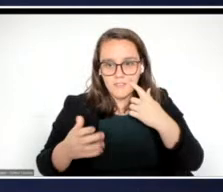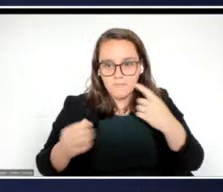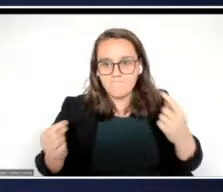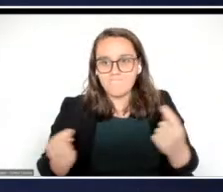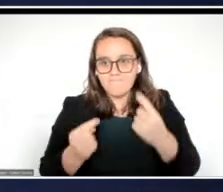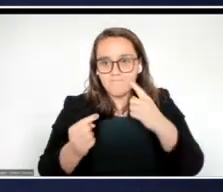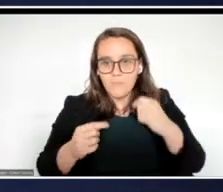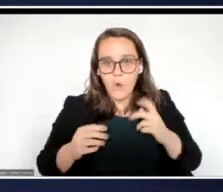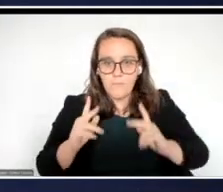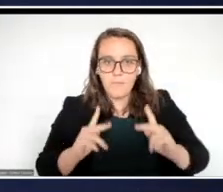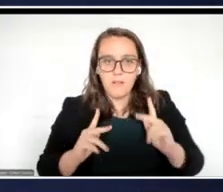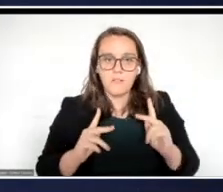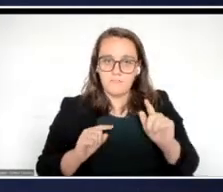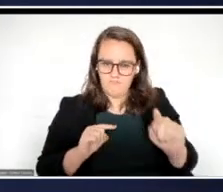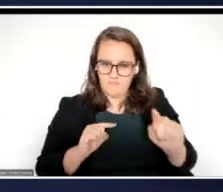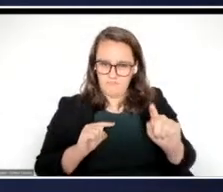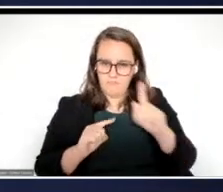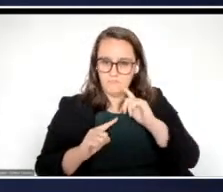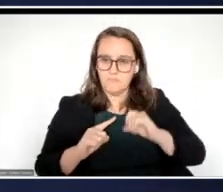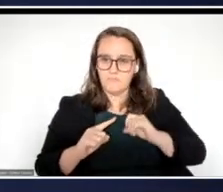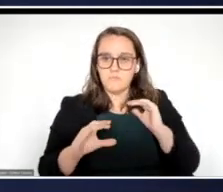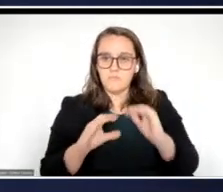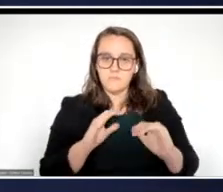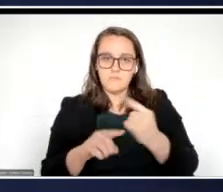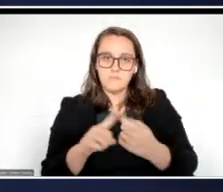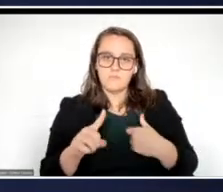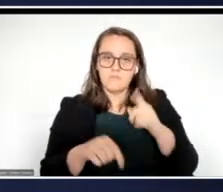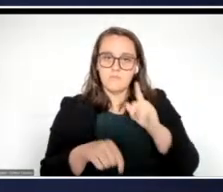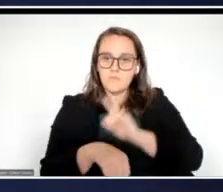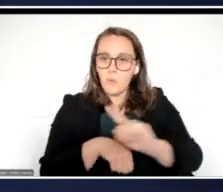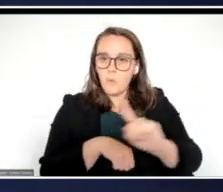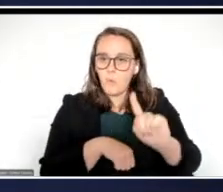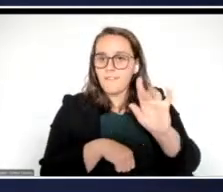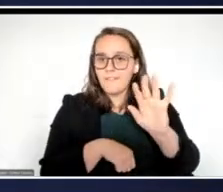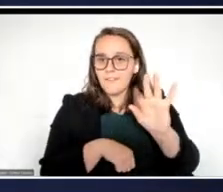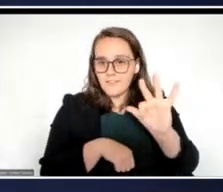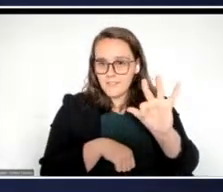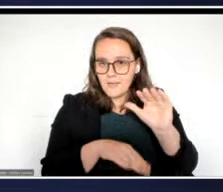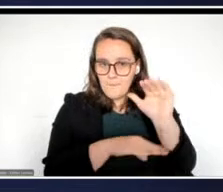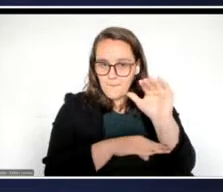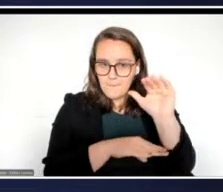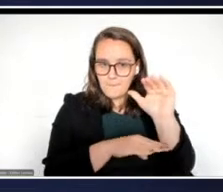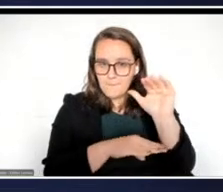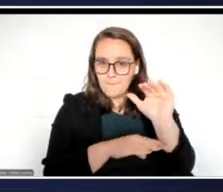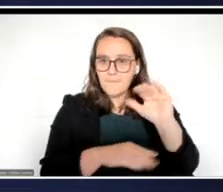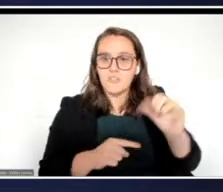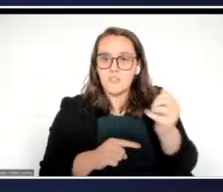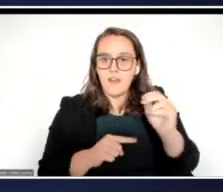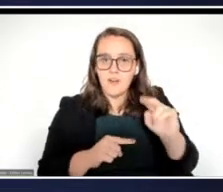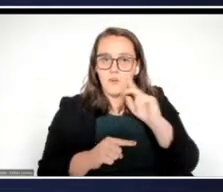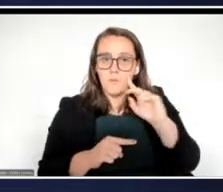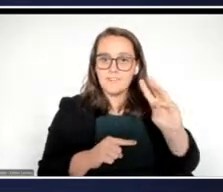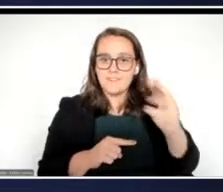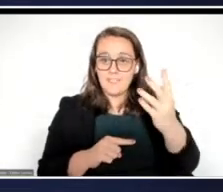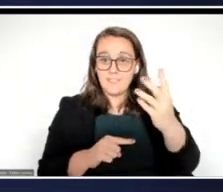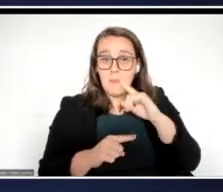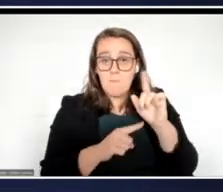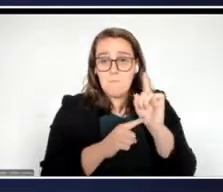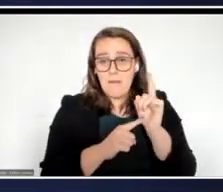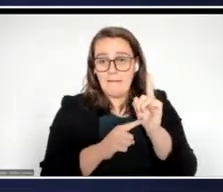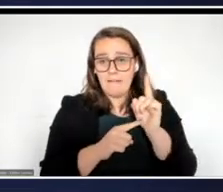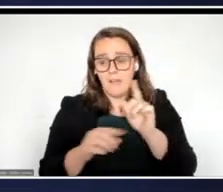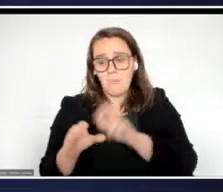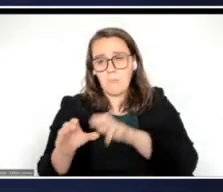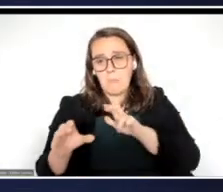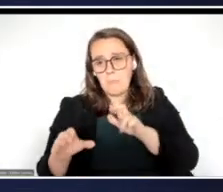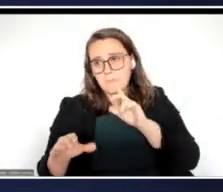from 1:19 p.m. on January 6th, the minute that President Trump got out of the presidential vehicle back at the White